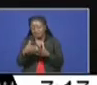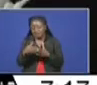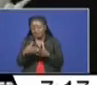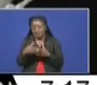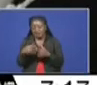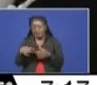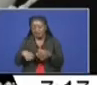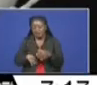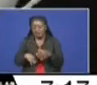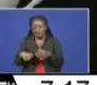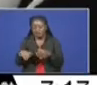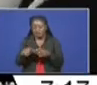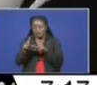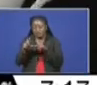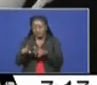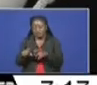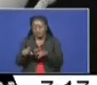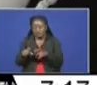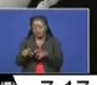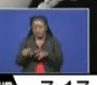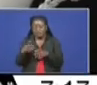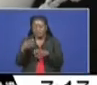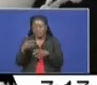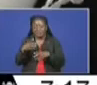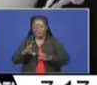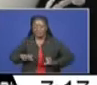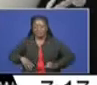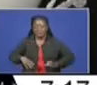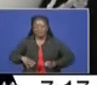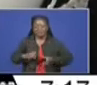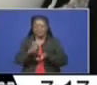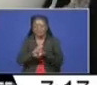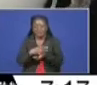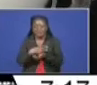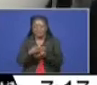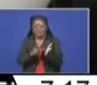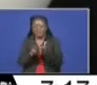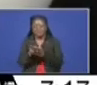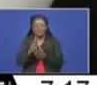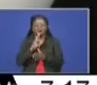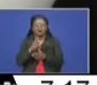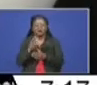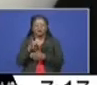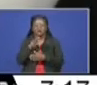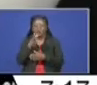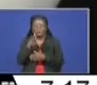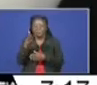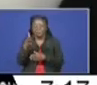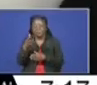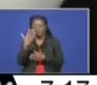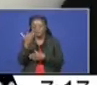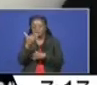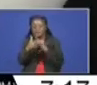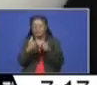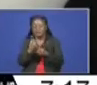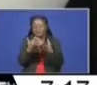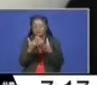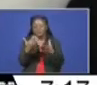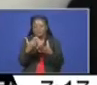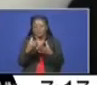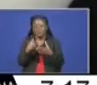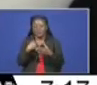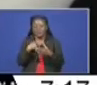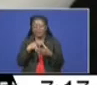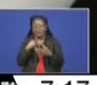a disease that had killed her grandmother about 15 years before. That's when Johnson says she went into fight mode. I had to do